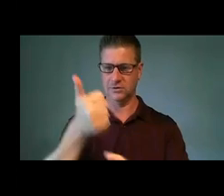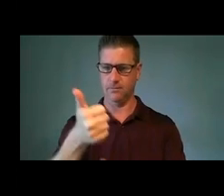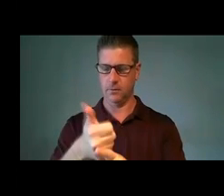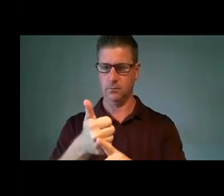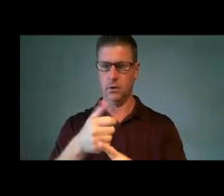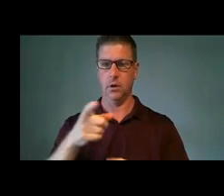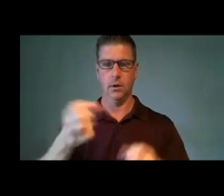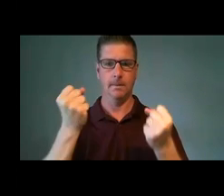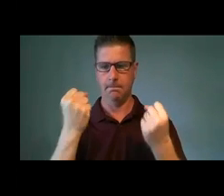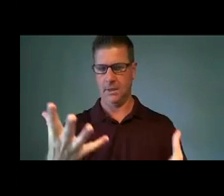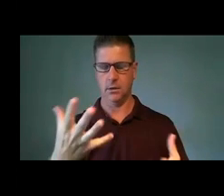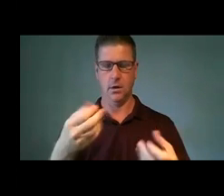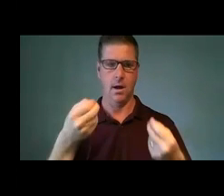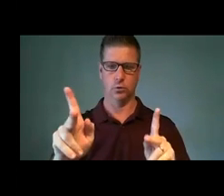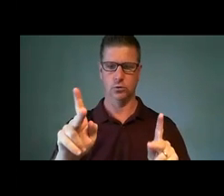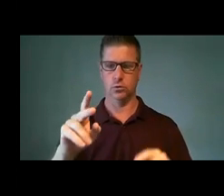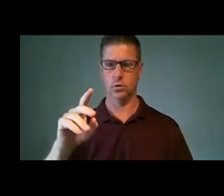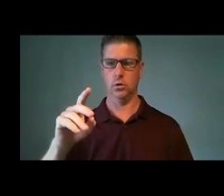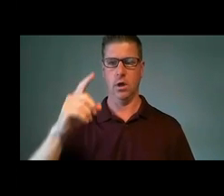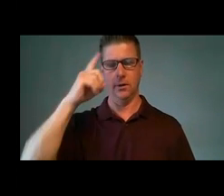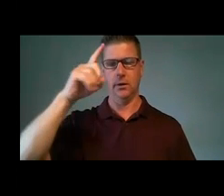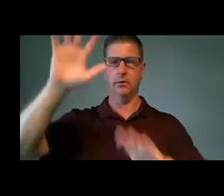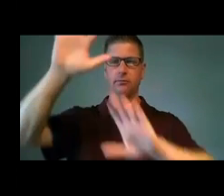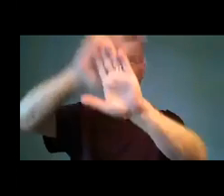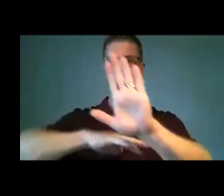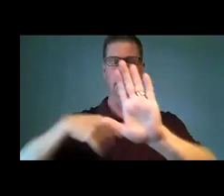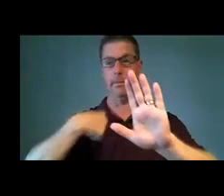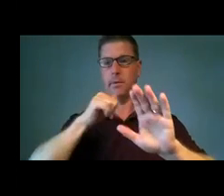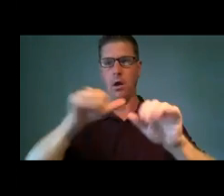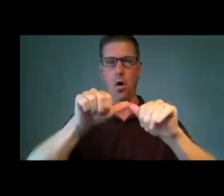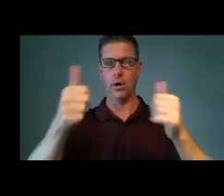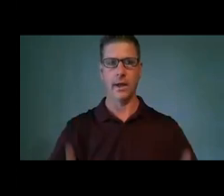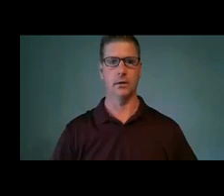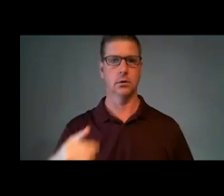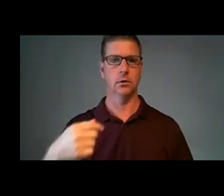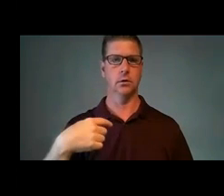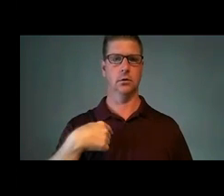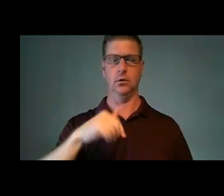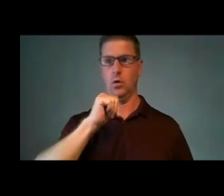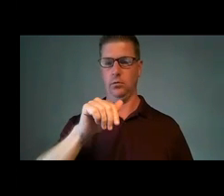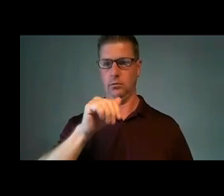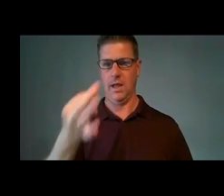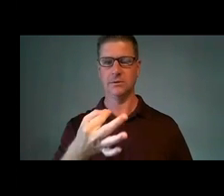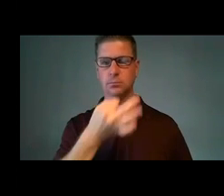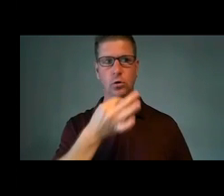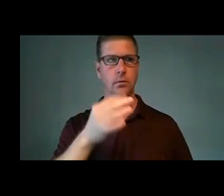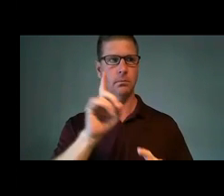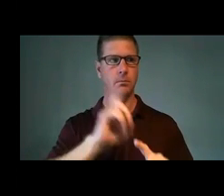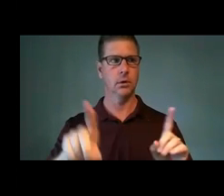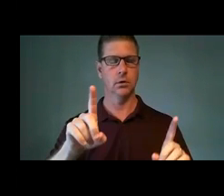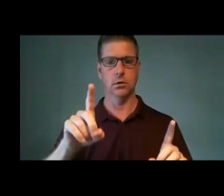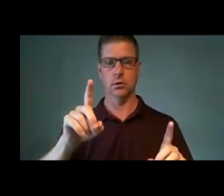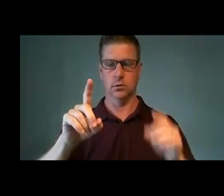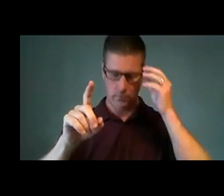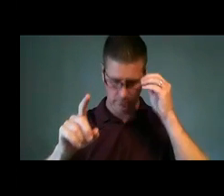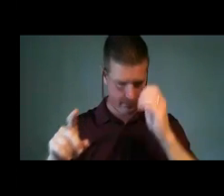are many opportunities, I think, where a facade, and I'm not an architect, so I don't presume to be an expert on it, but where a